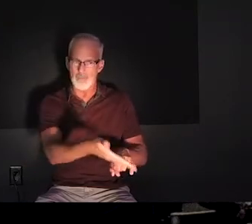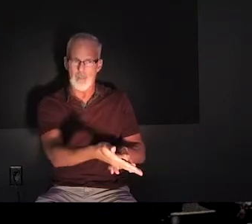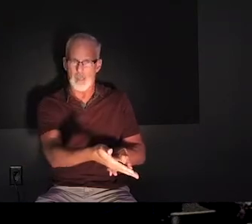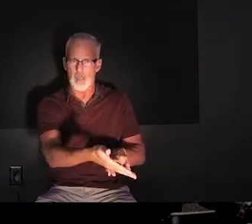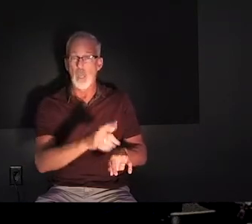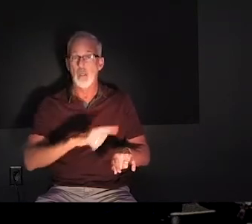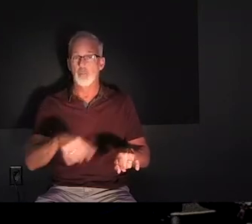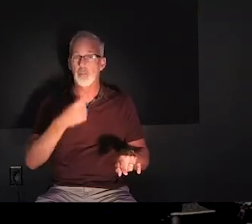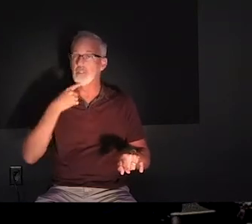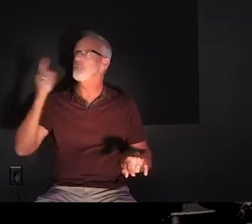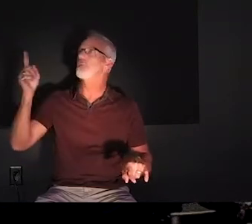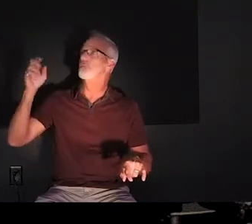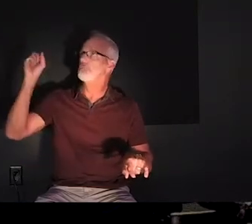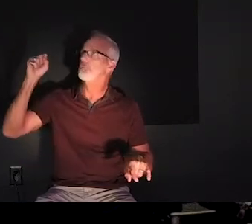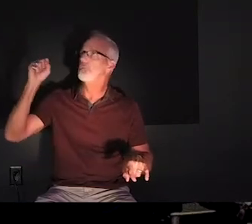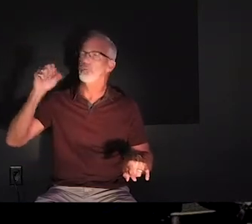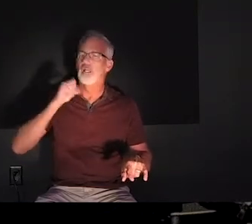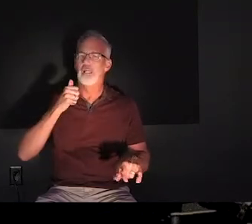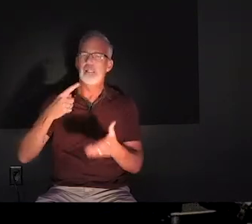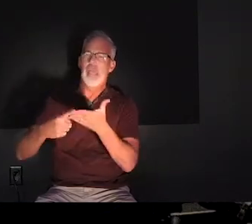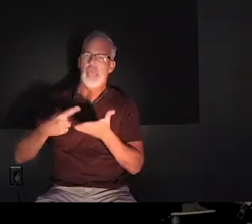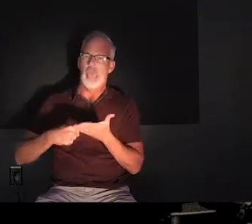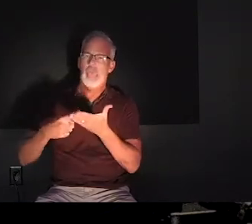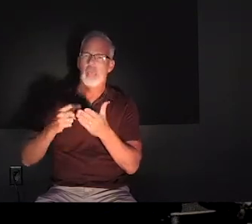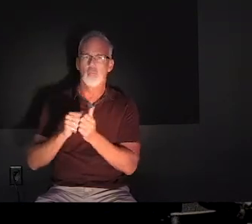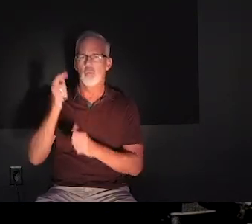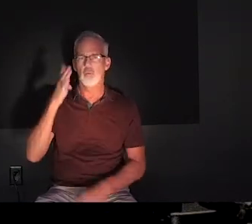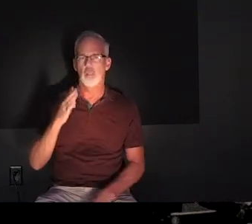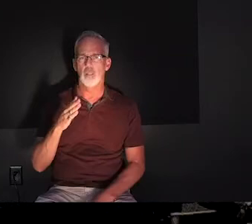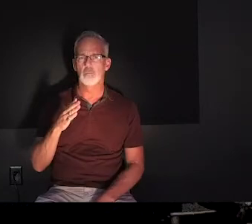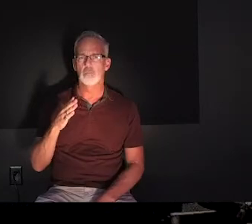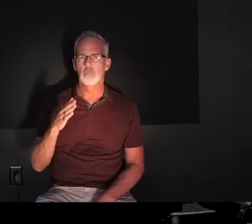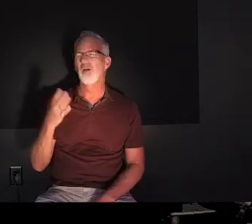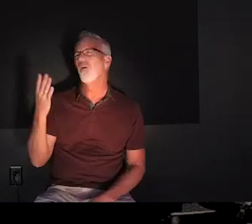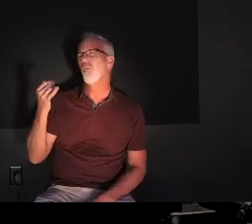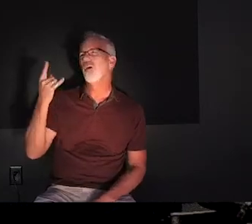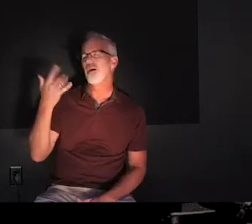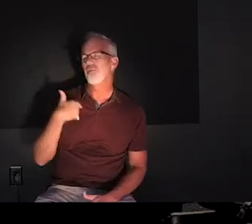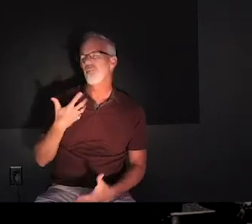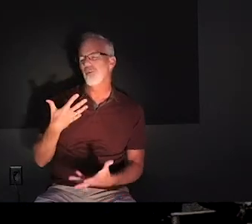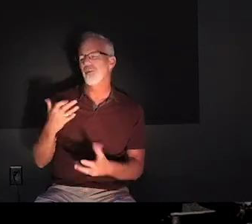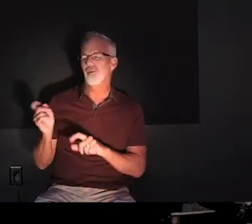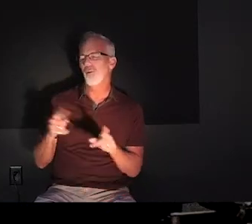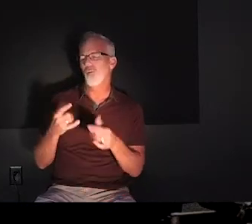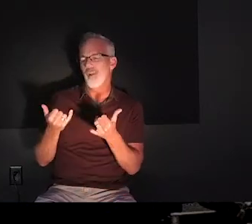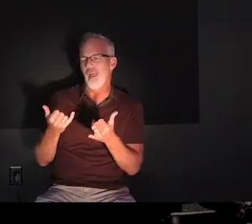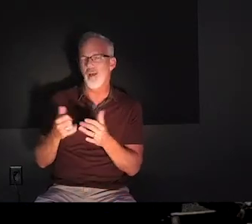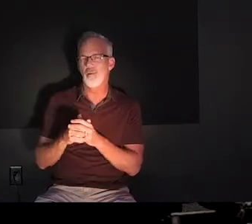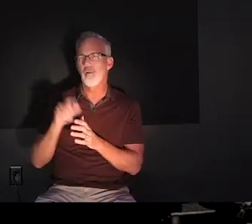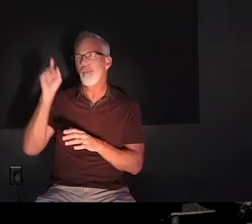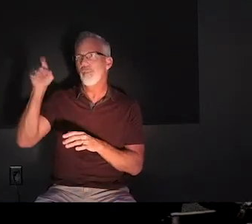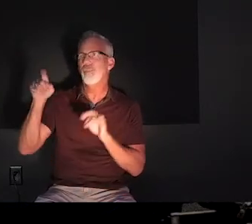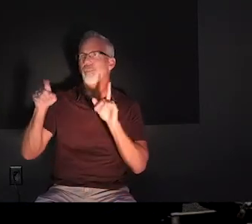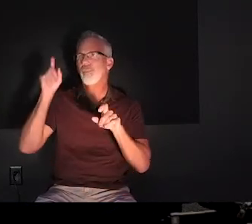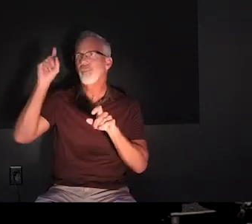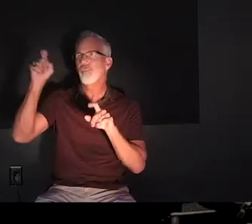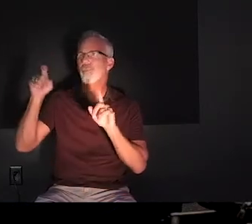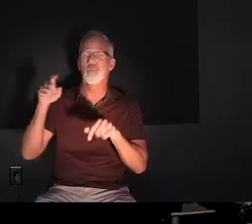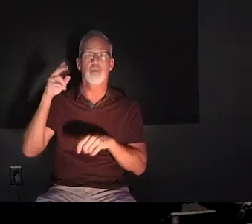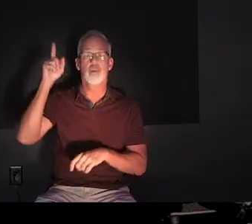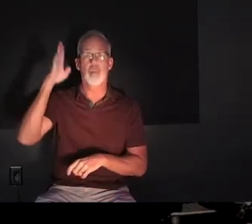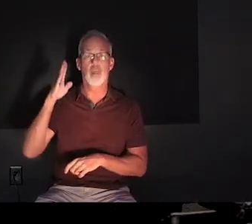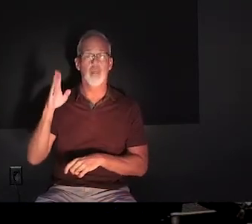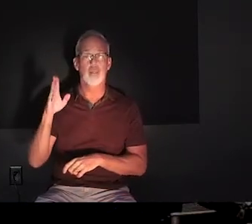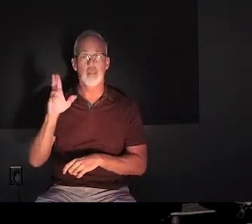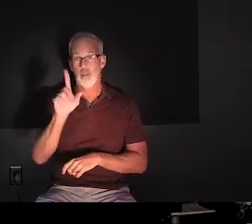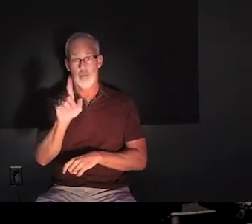saying, but God, why now? You don't see him asking a question back. You don't see